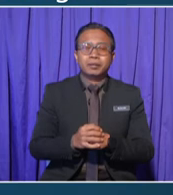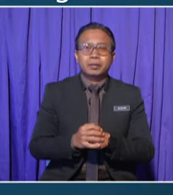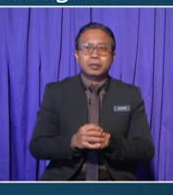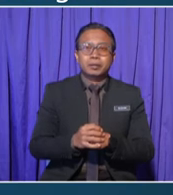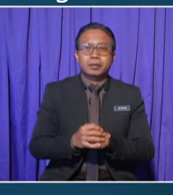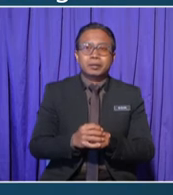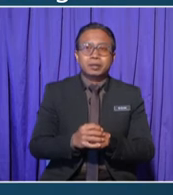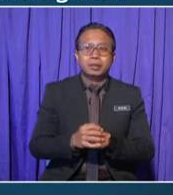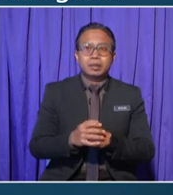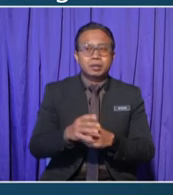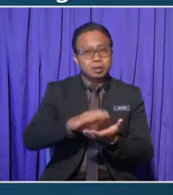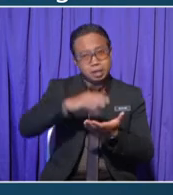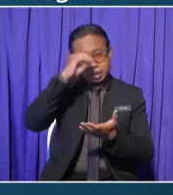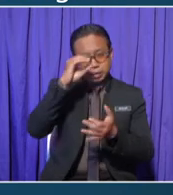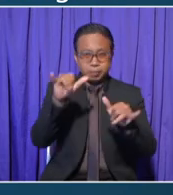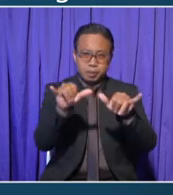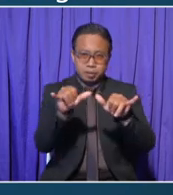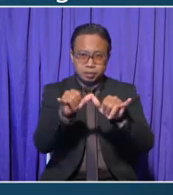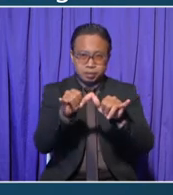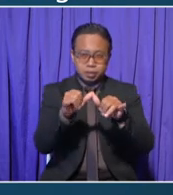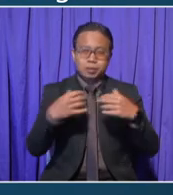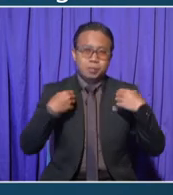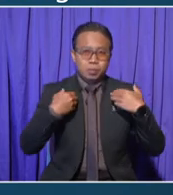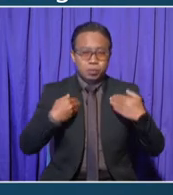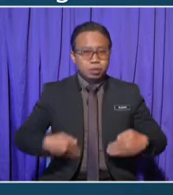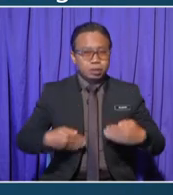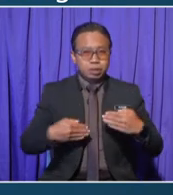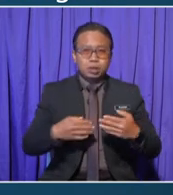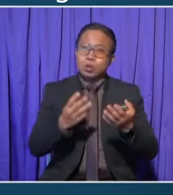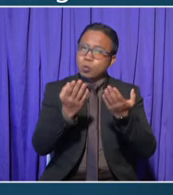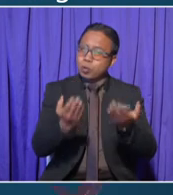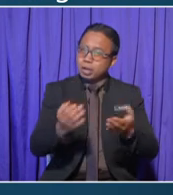Now, let's learn measuring body weight in kilogram.